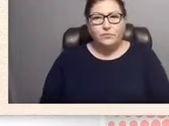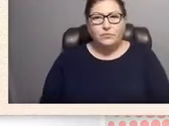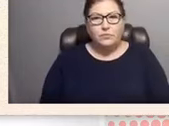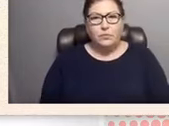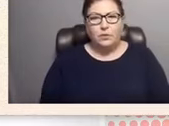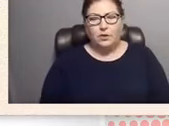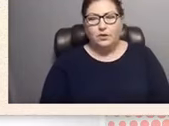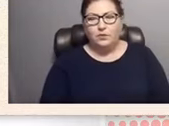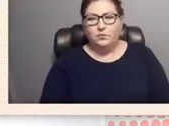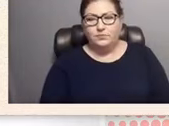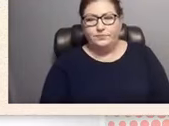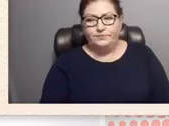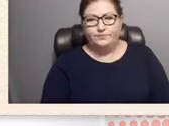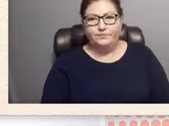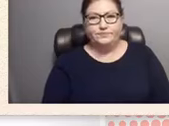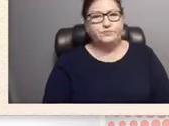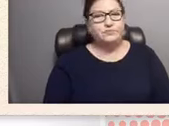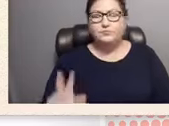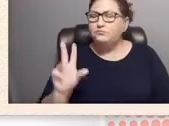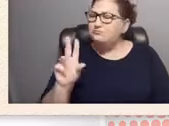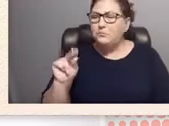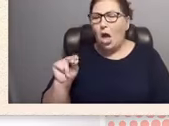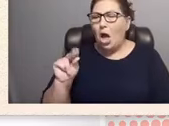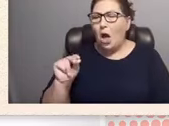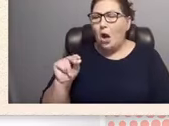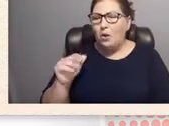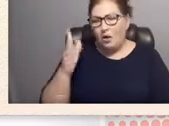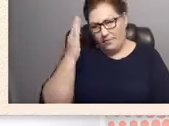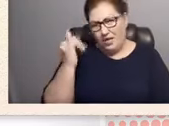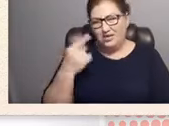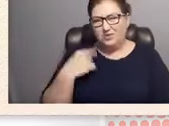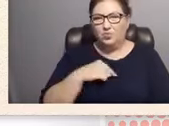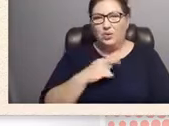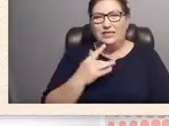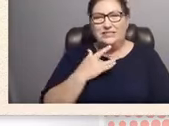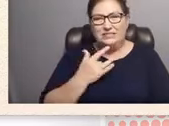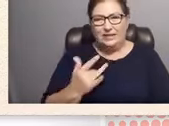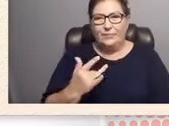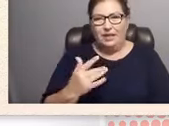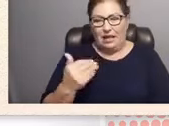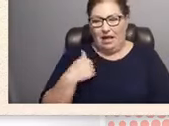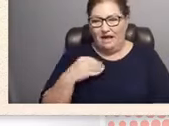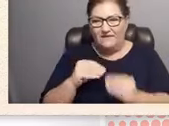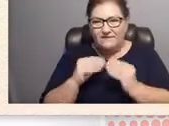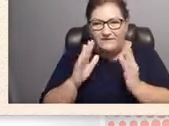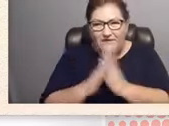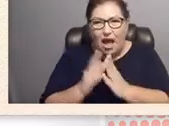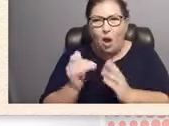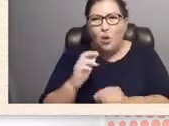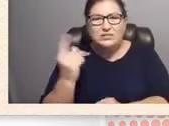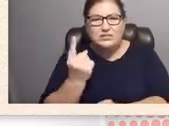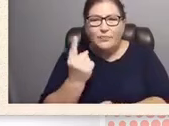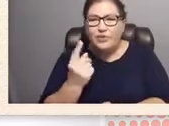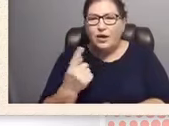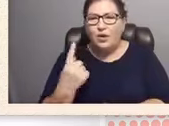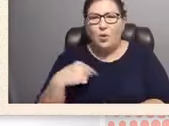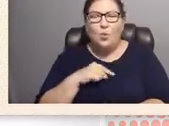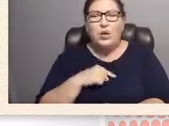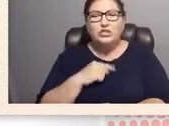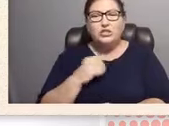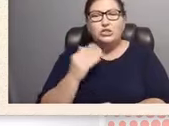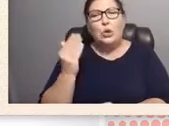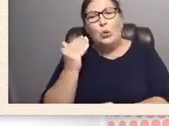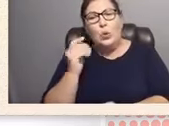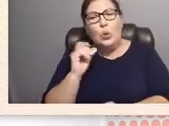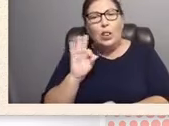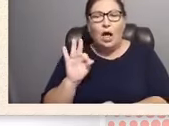No, because when we usually like had fights or something, we just like cool off a few minutes and then